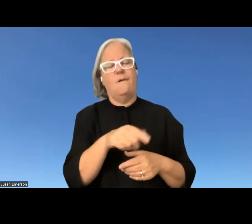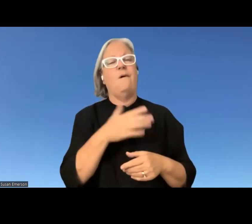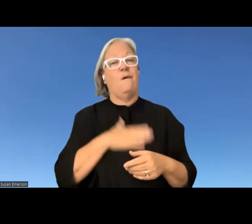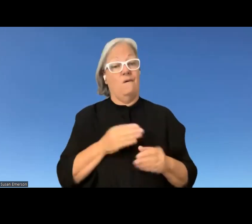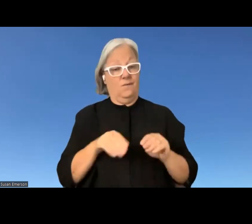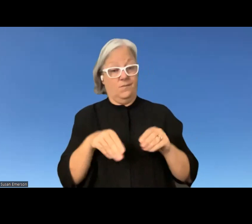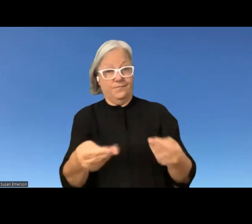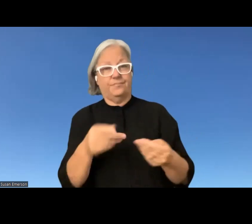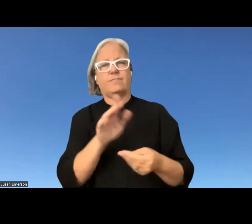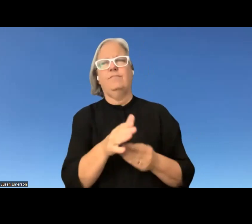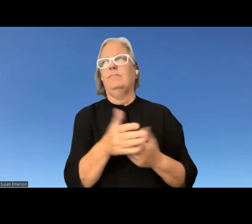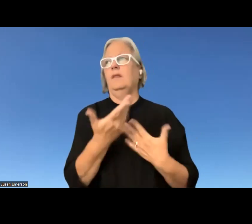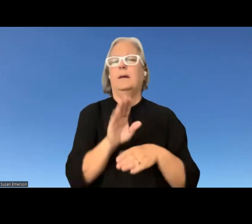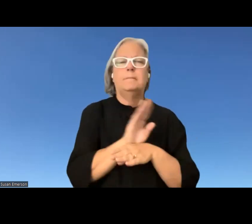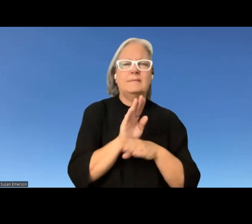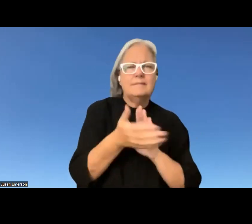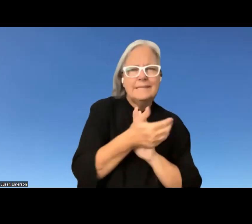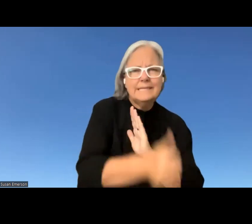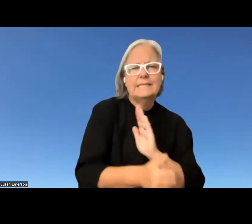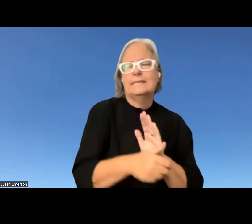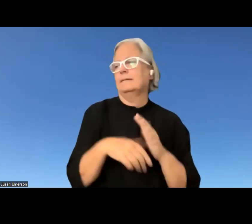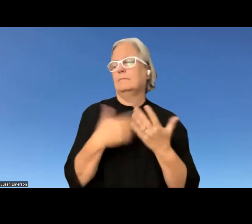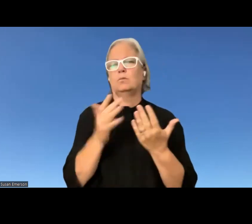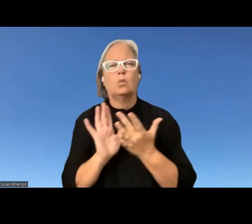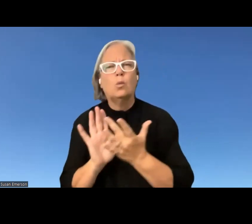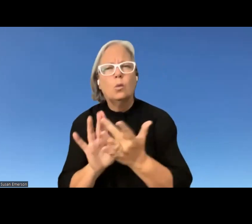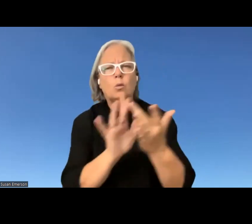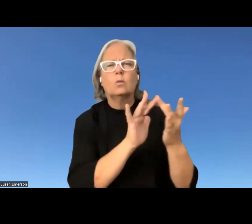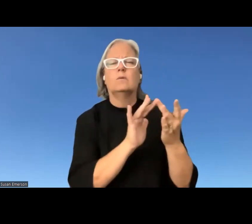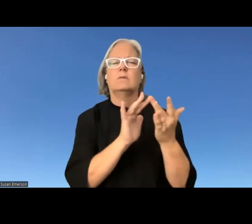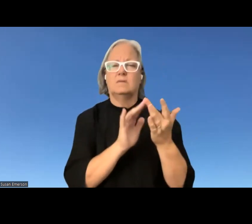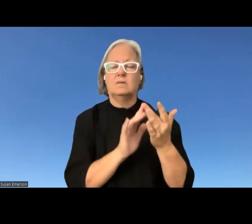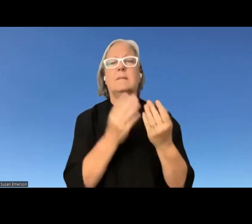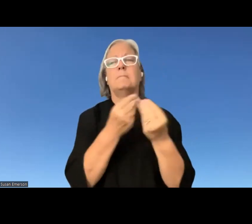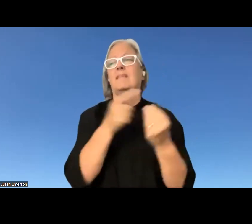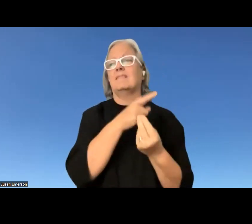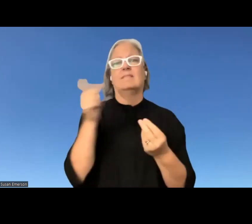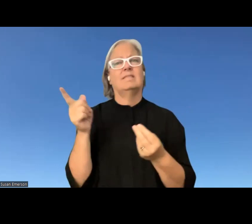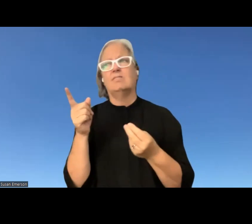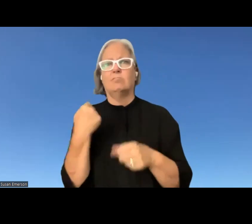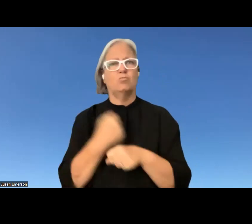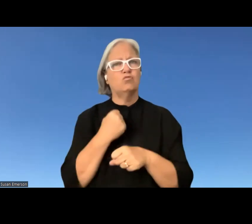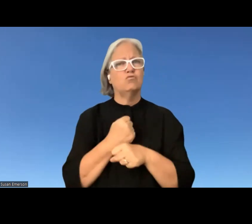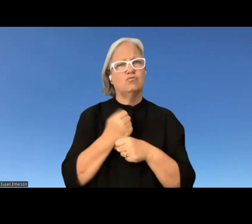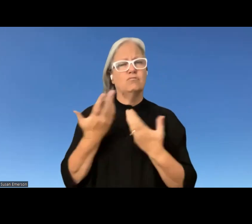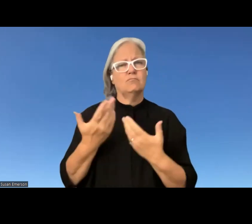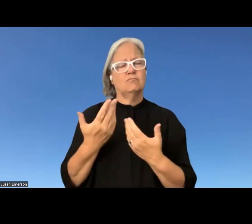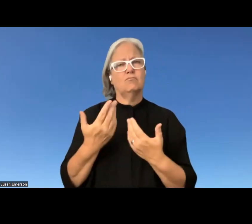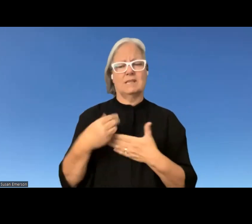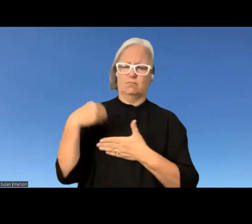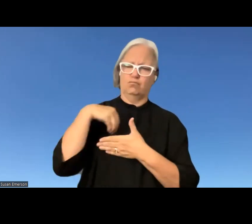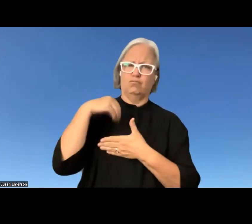disability contacts and the ideas, because a lot of the entrepreneurs and the people that are coming into the